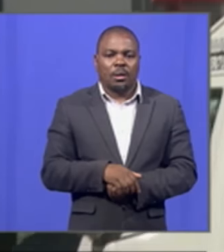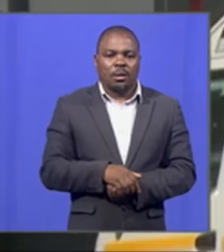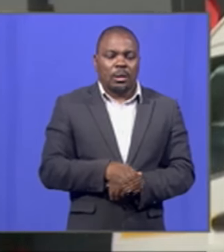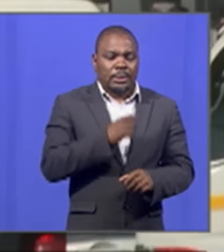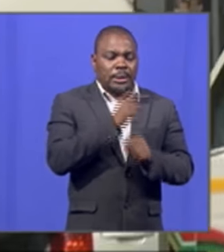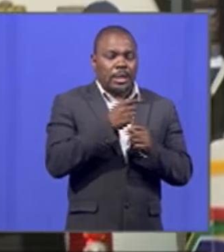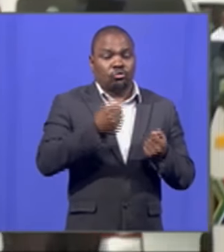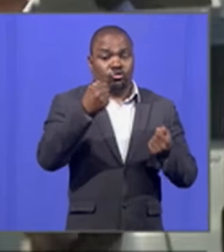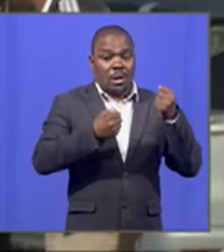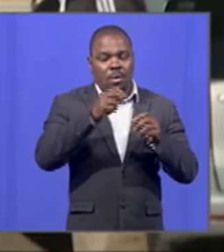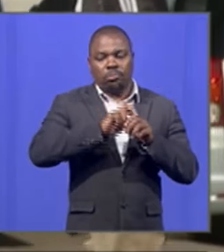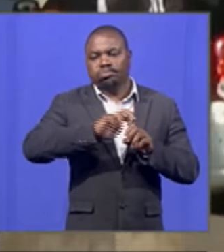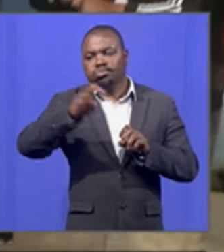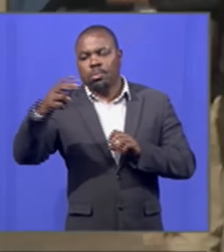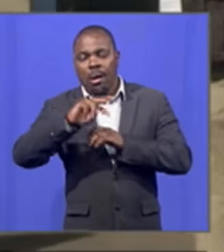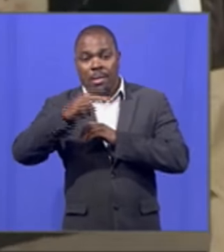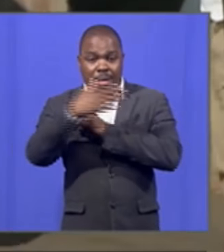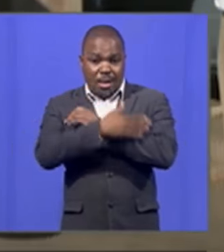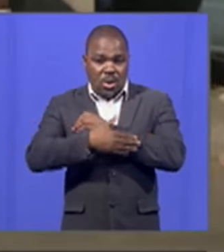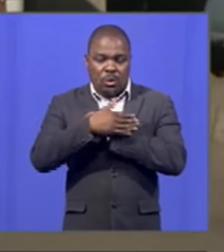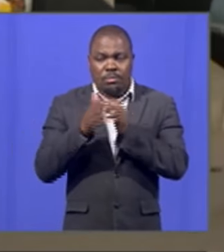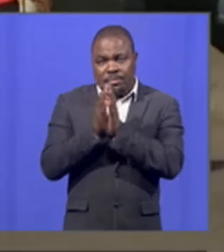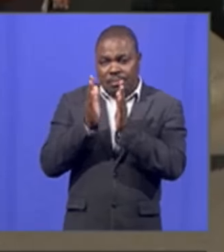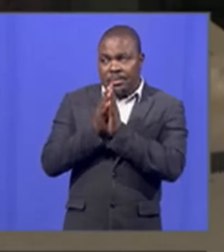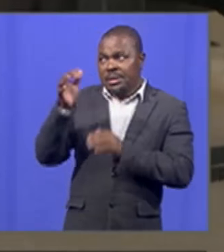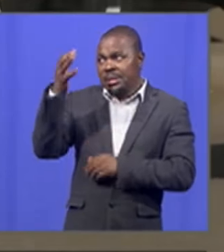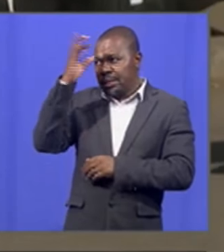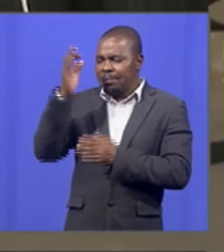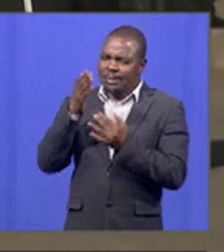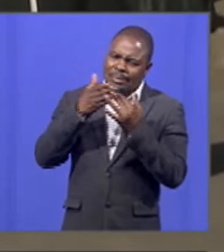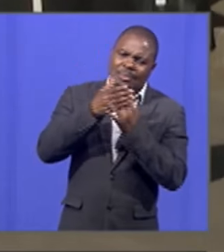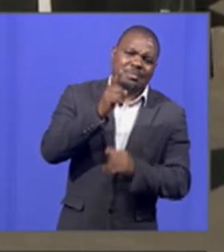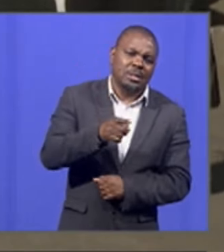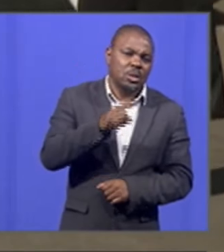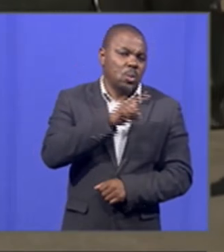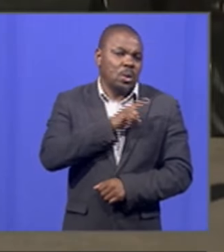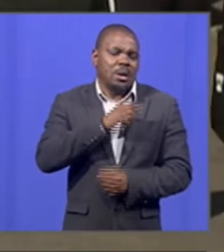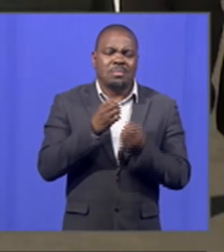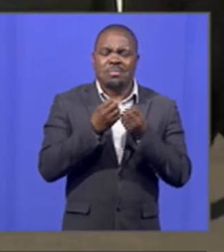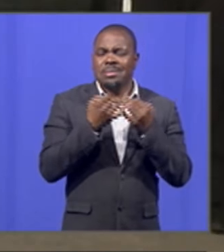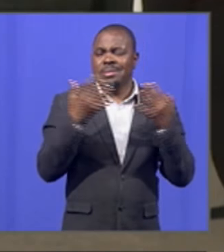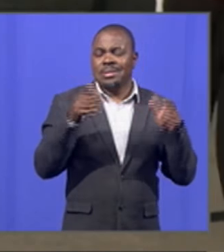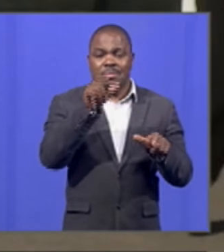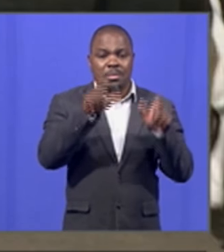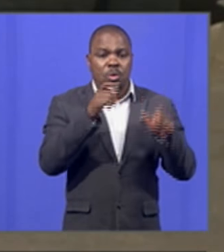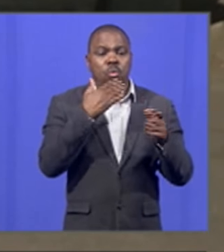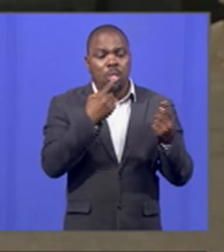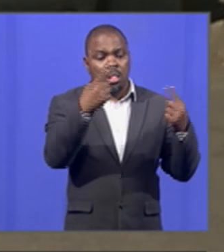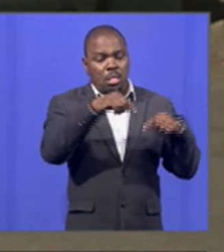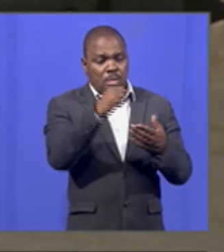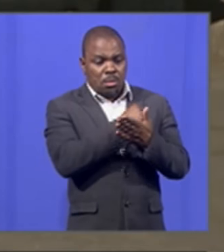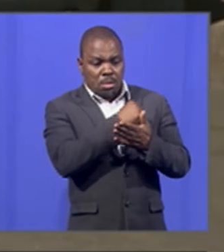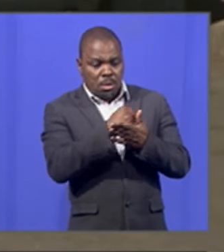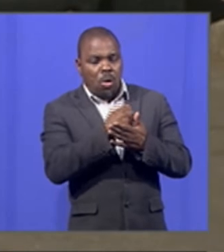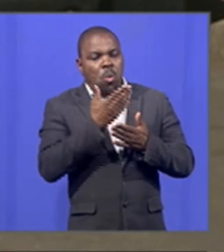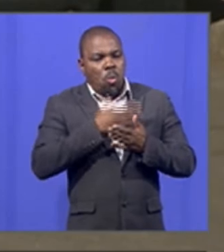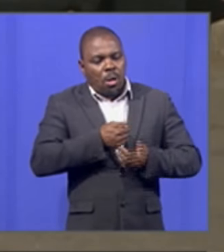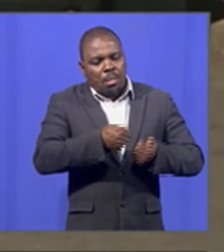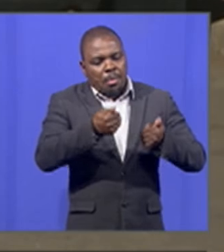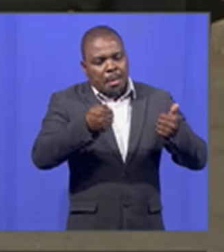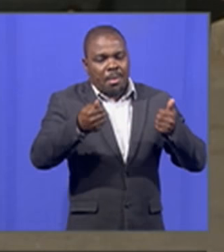a kgabaganya melelwane o rotloetsa bathati ba puso go tsereganya jaaka baditšhaba ba le bantsi ba ba seng mo molaong ba batla go boela ka